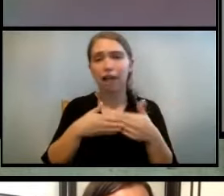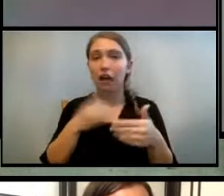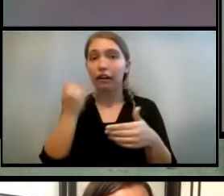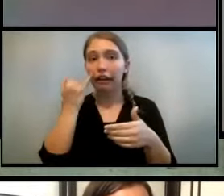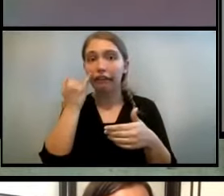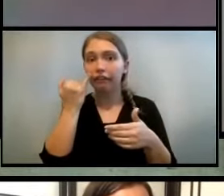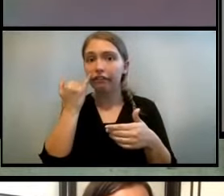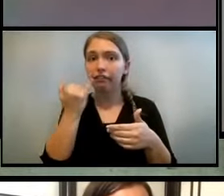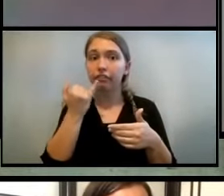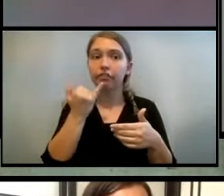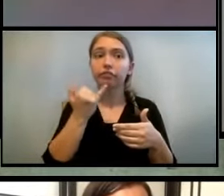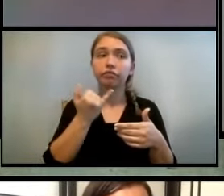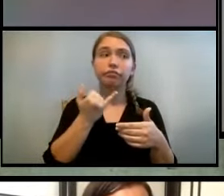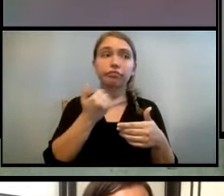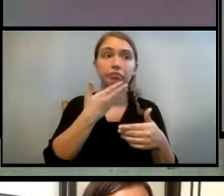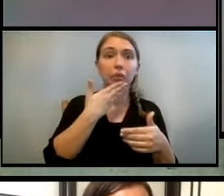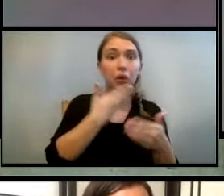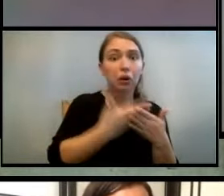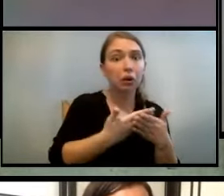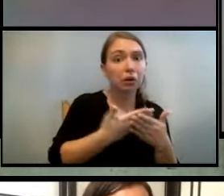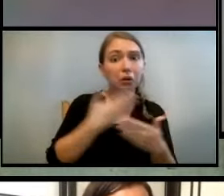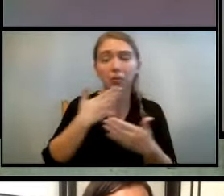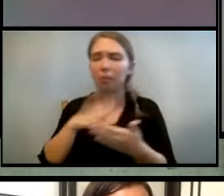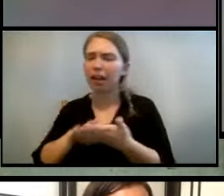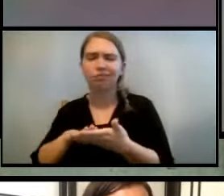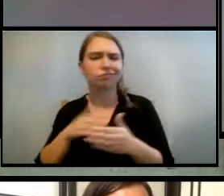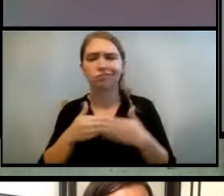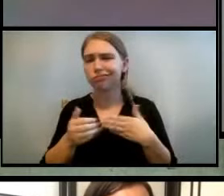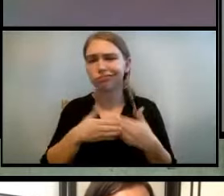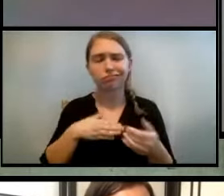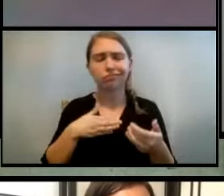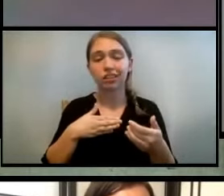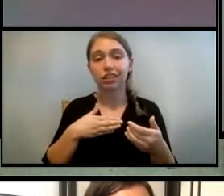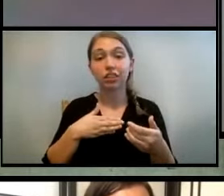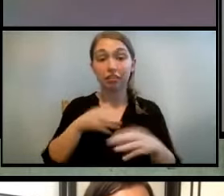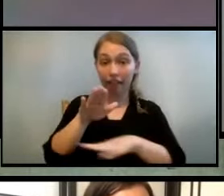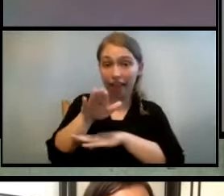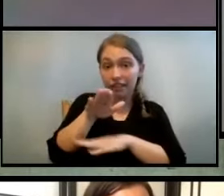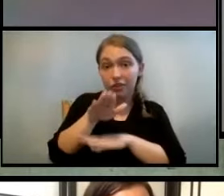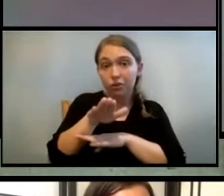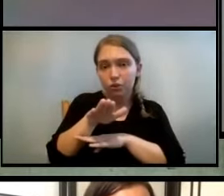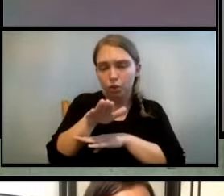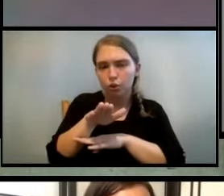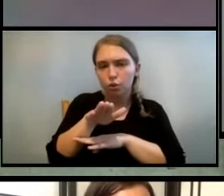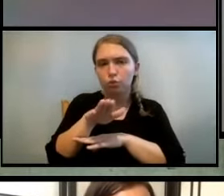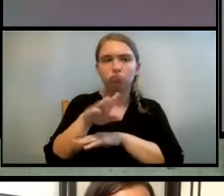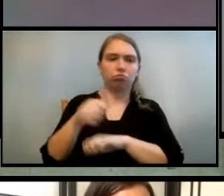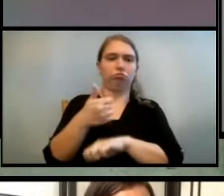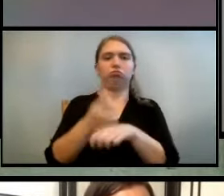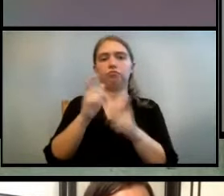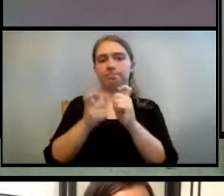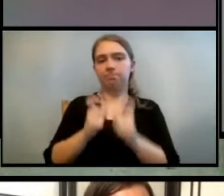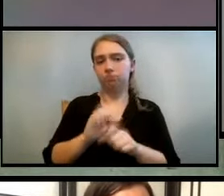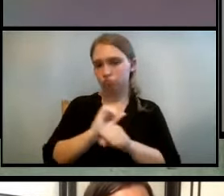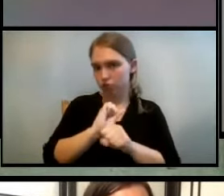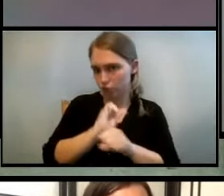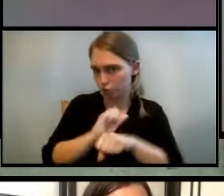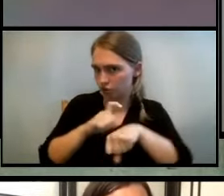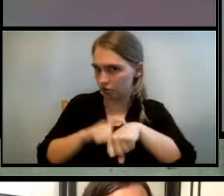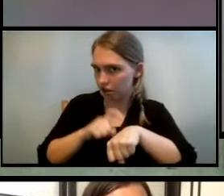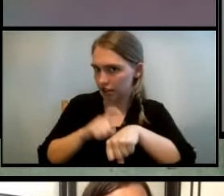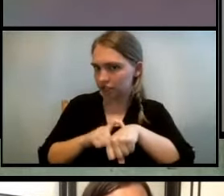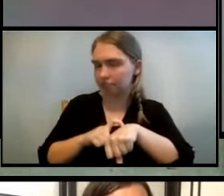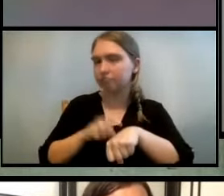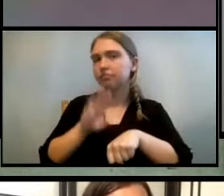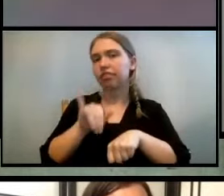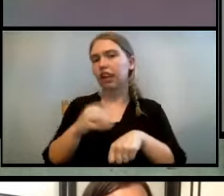any good, you never know. And then in the afternoon, I try to do my editorial work. And that's something I've